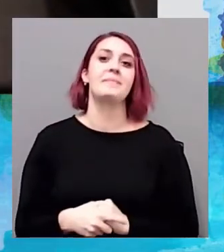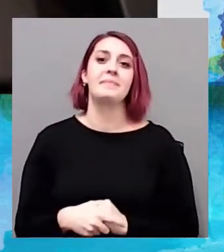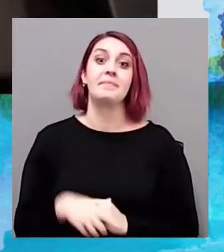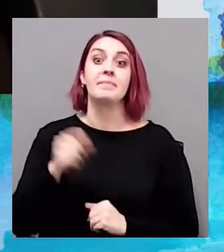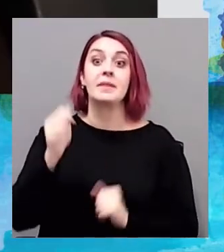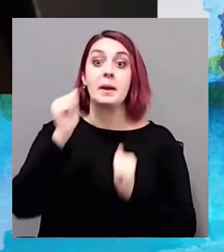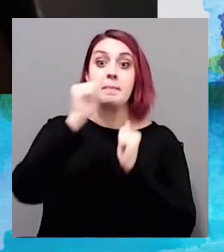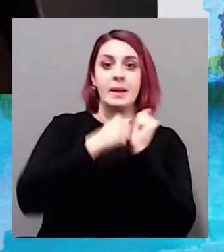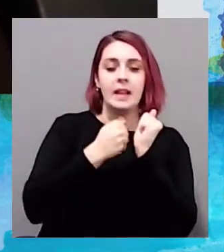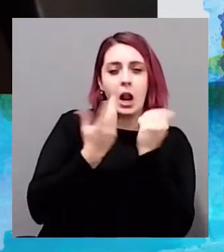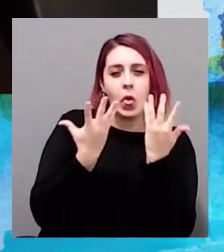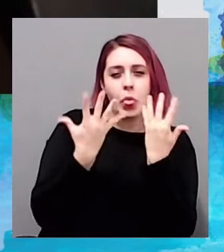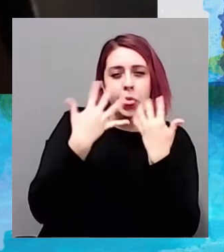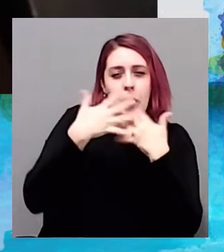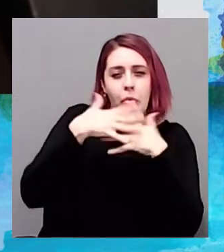artifact.